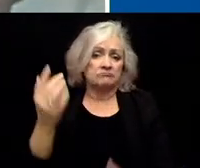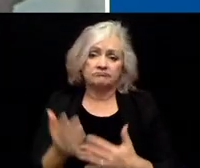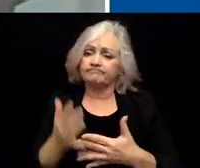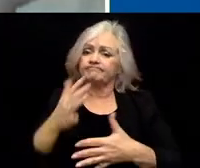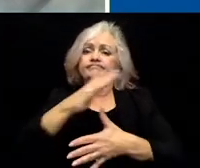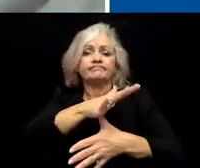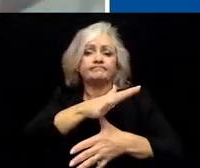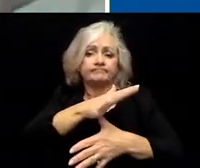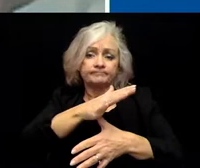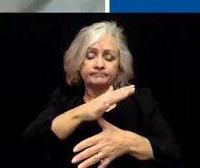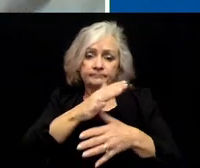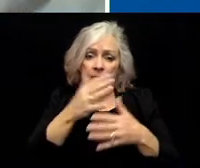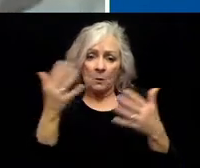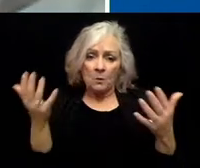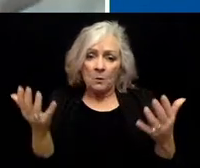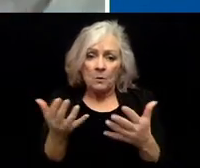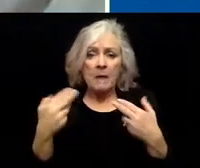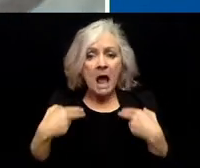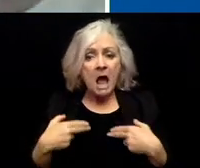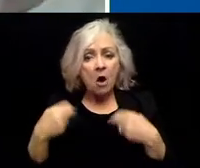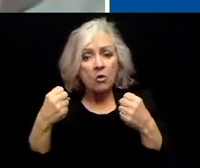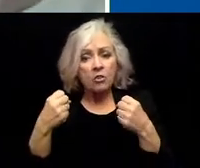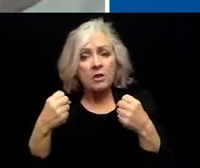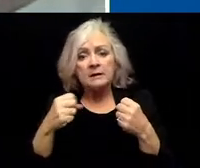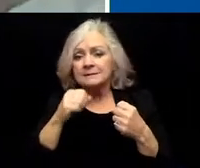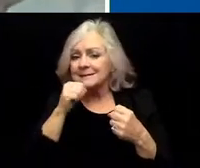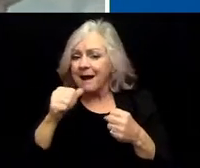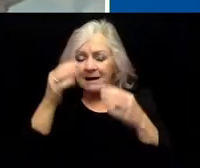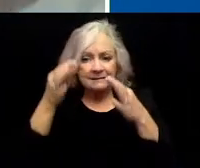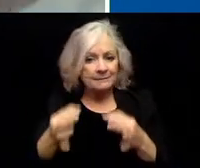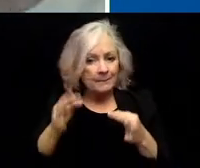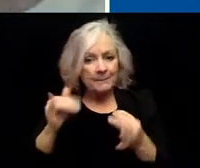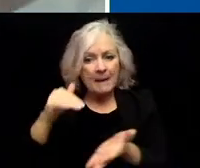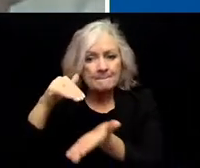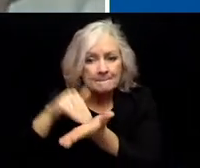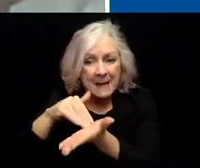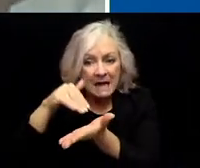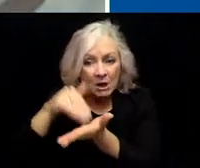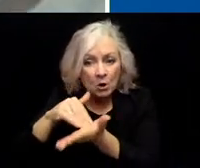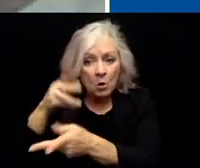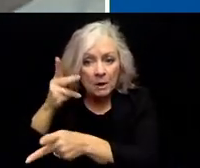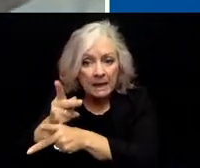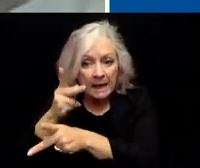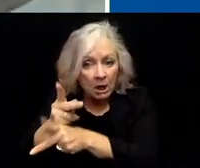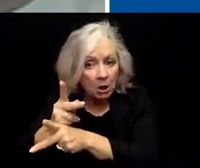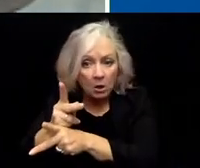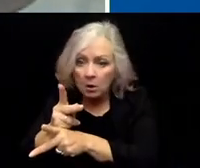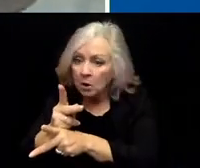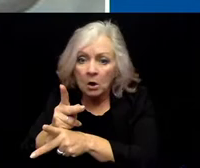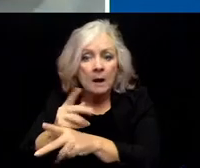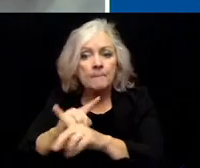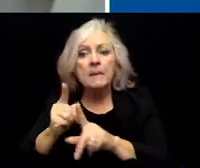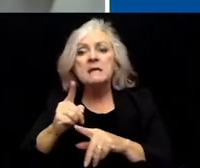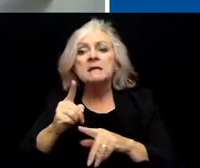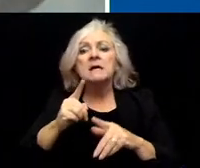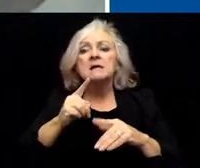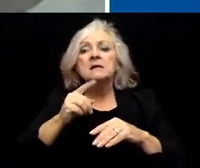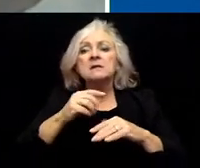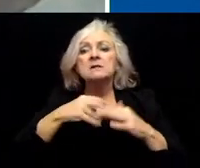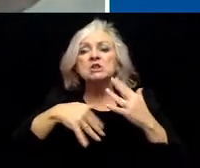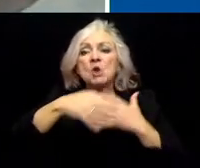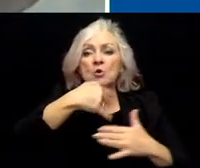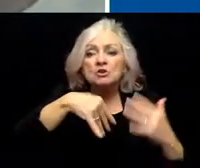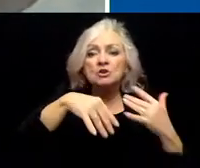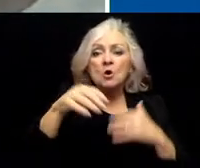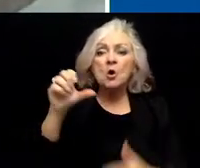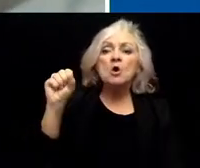is that it's not determined by the medical care you receive, but by the social structures that accompany you through